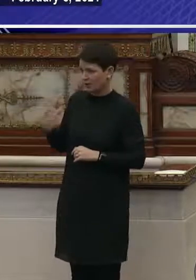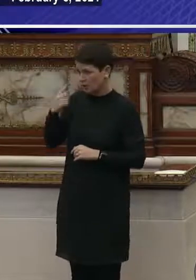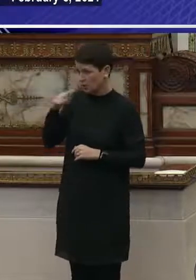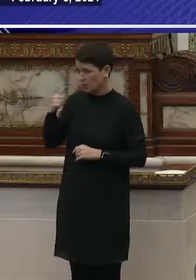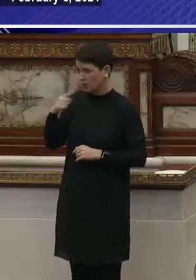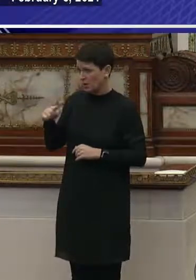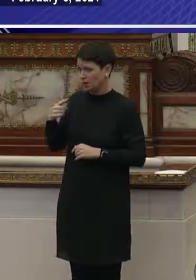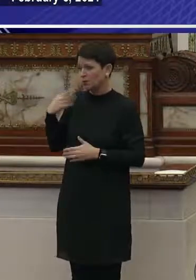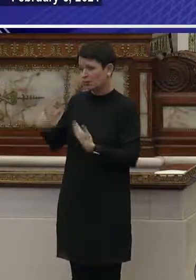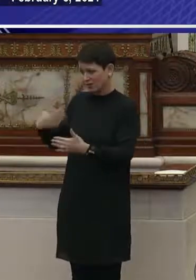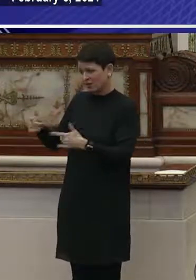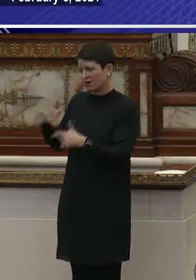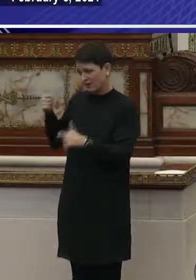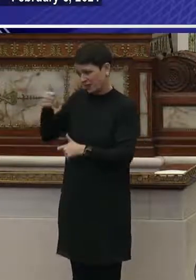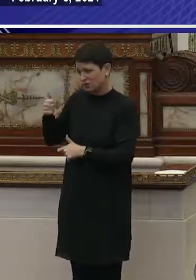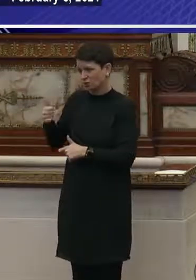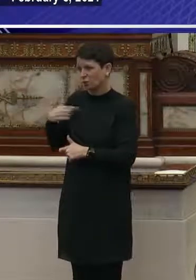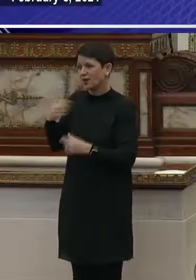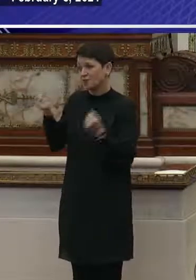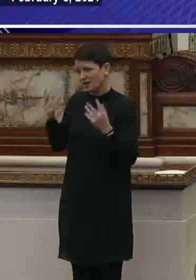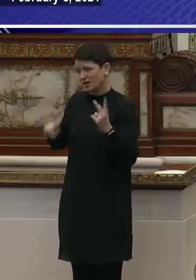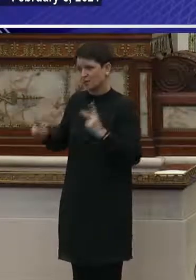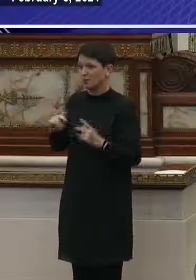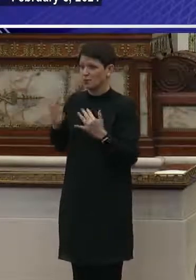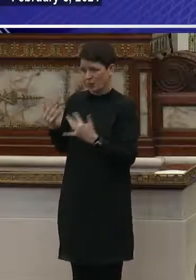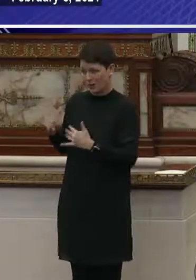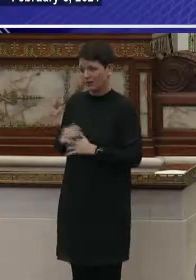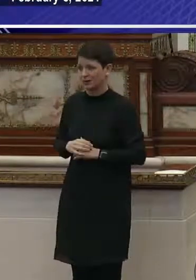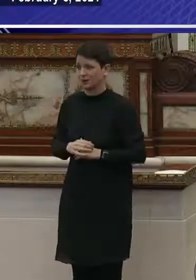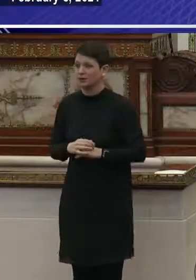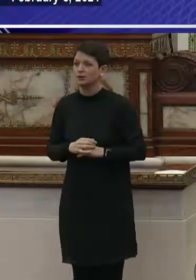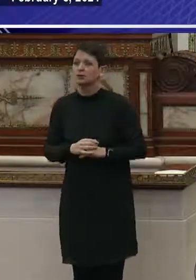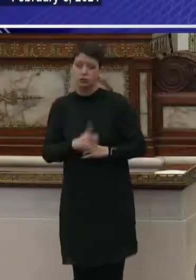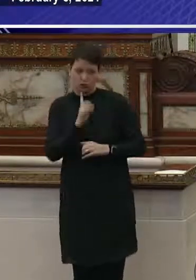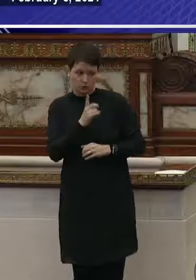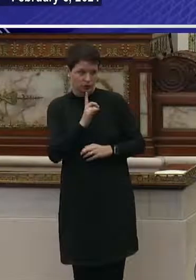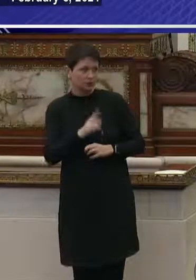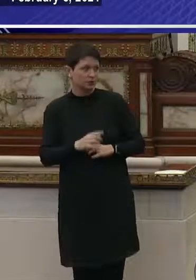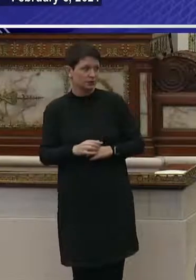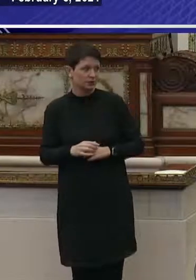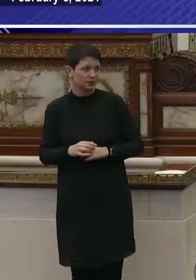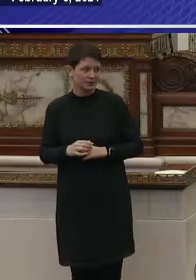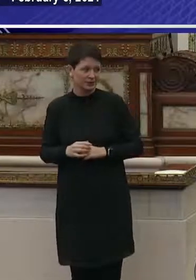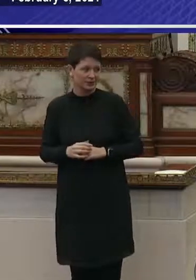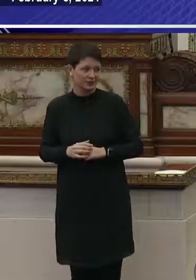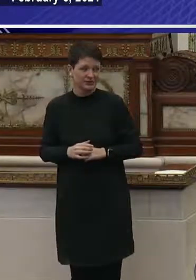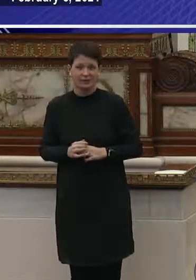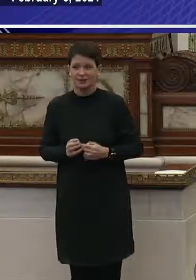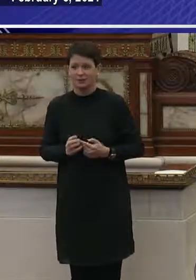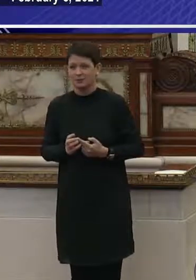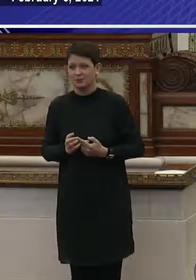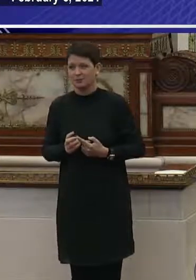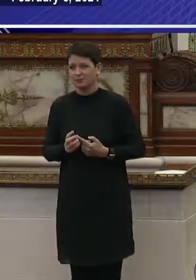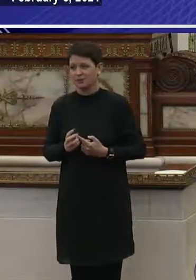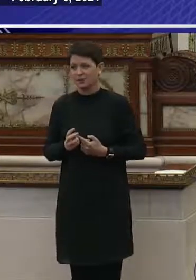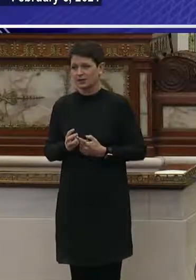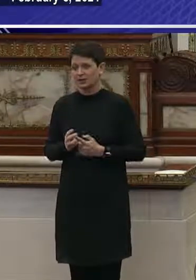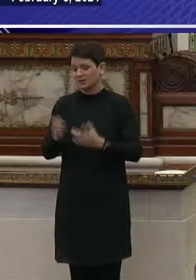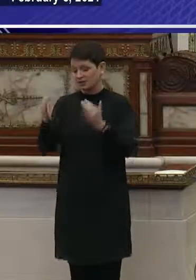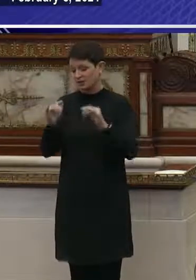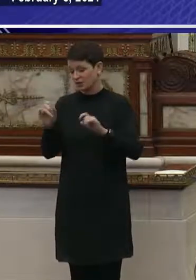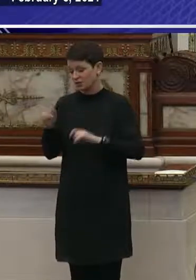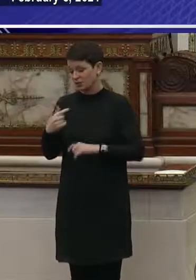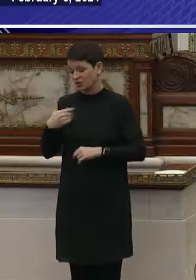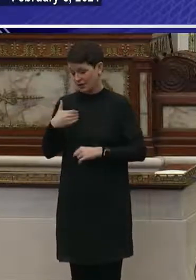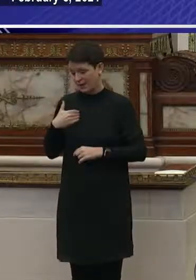if we could move them along quickly, because we have quite a few people still waiting. Yes, if you don't mind. Yes. Yes, ma'am. So the next question I have